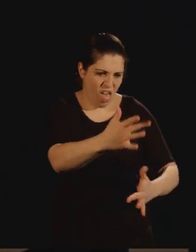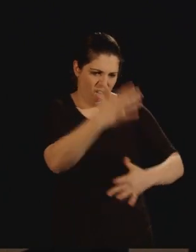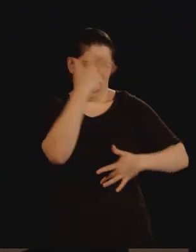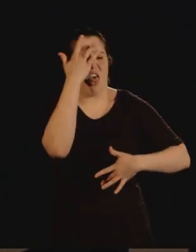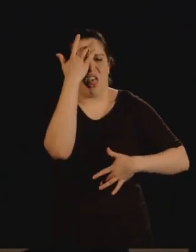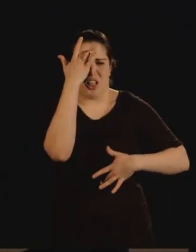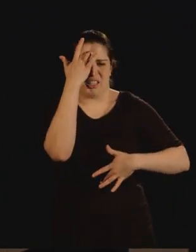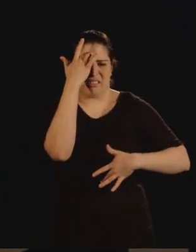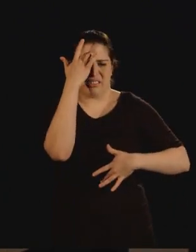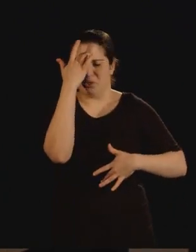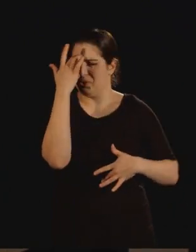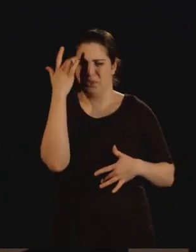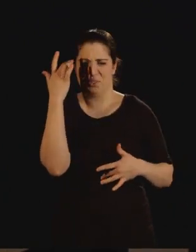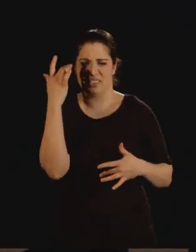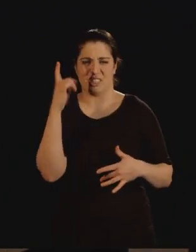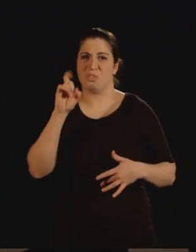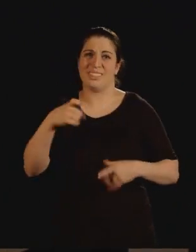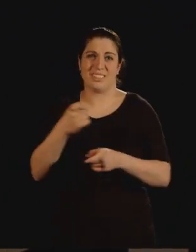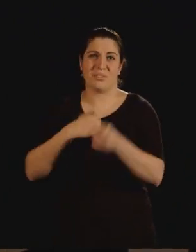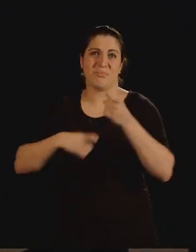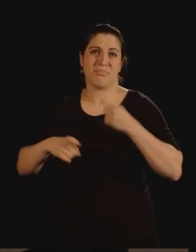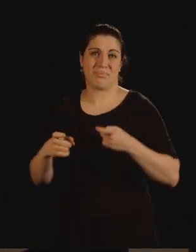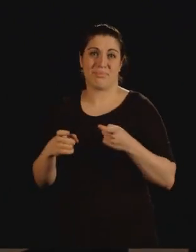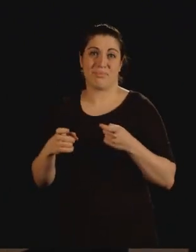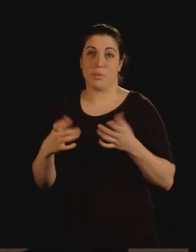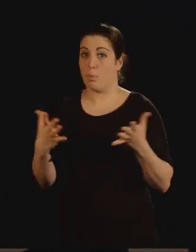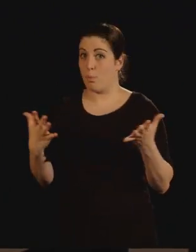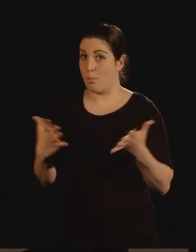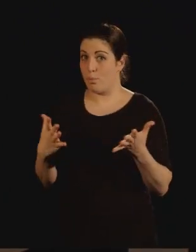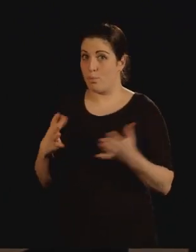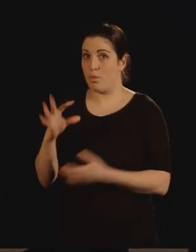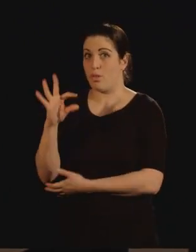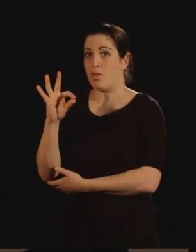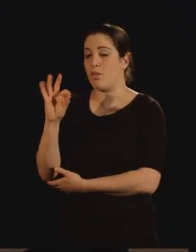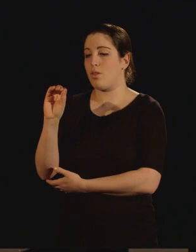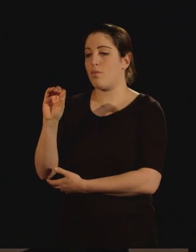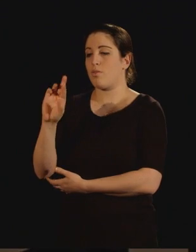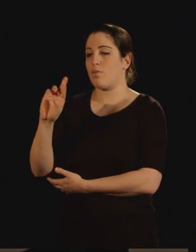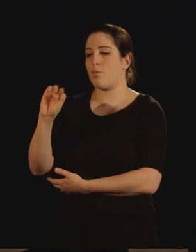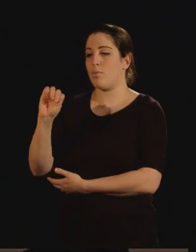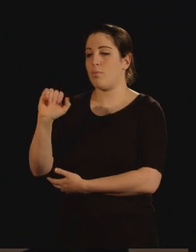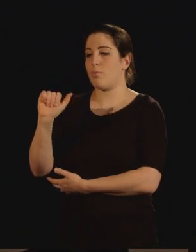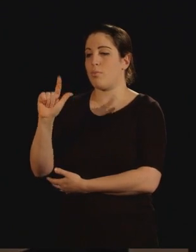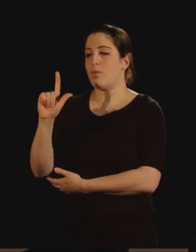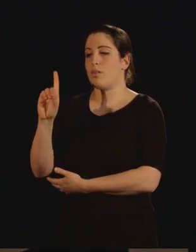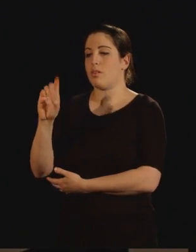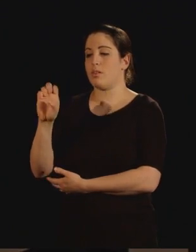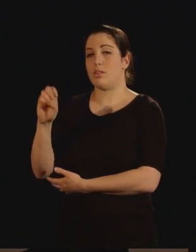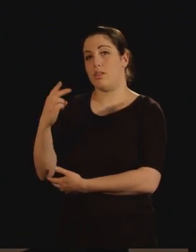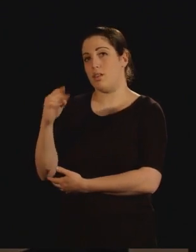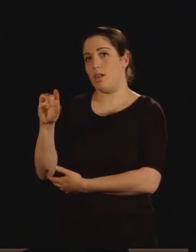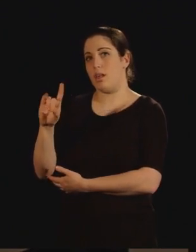cadavers. The replacement? The embalming fluid we use today?